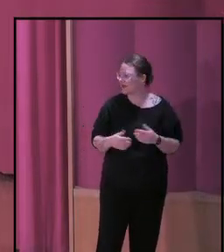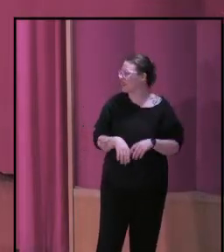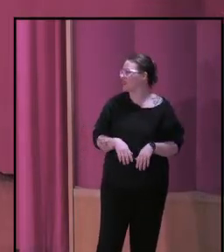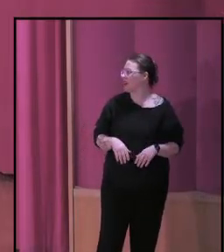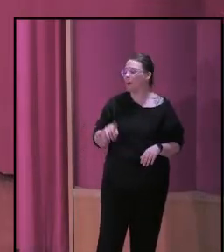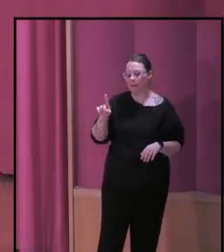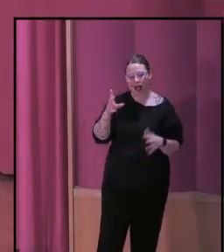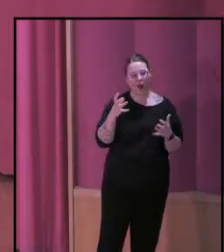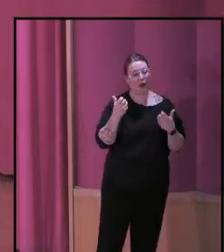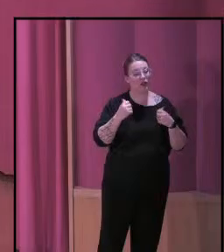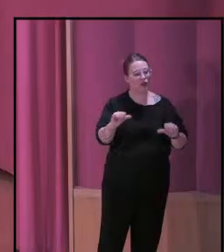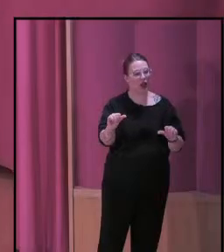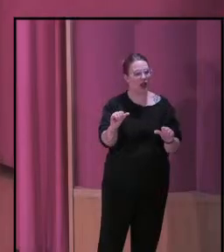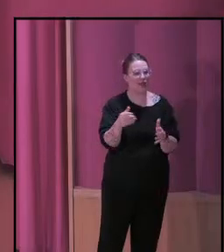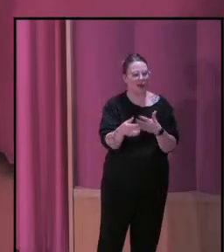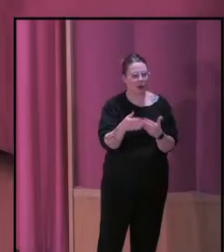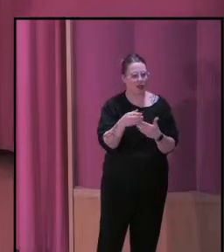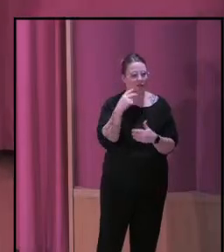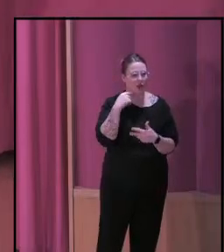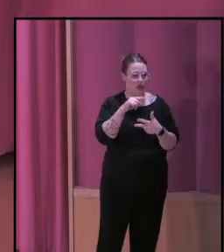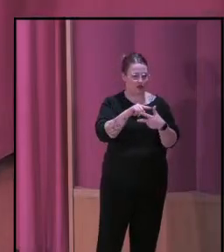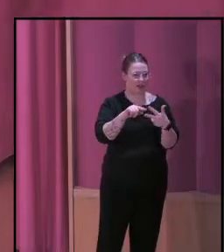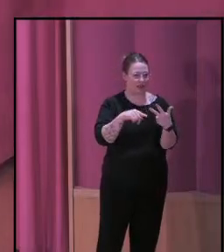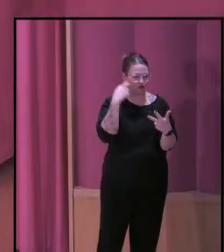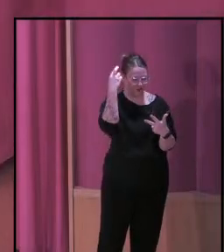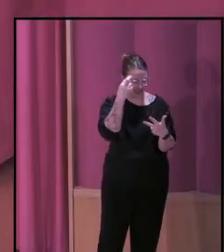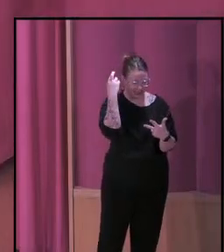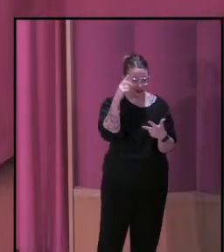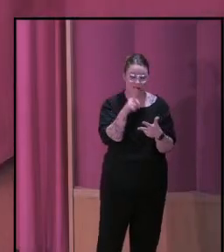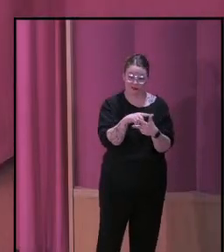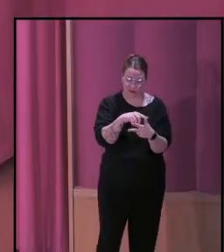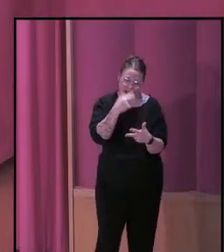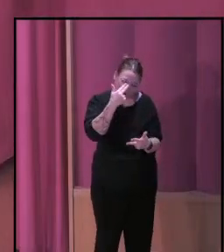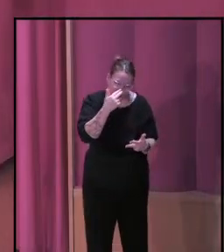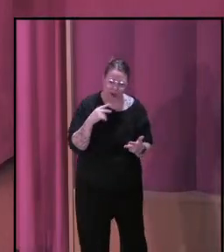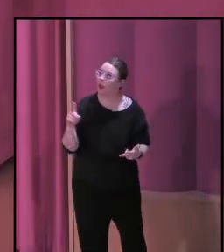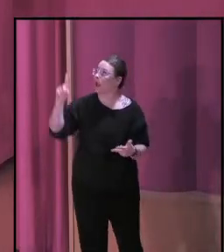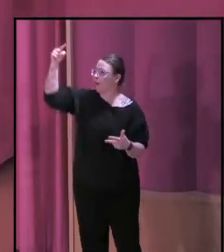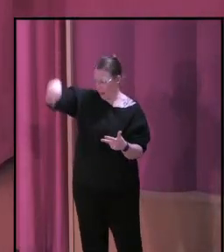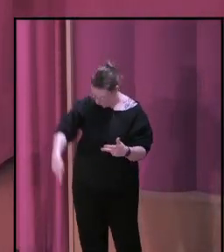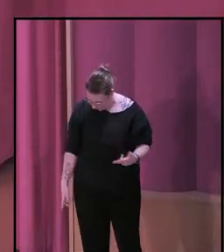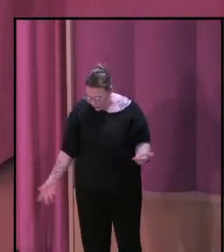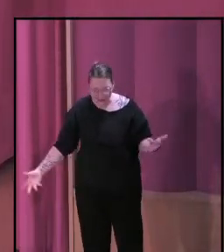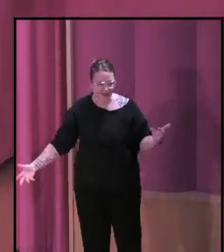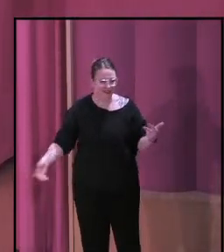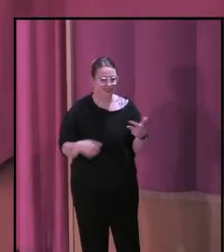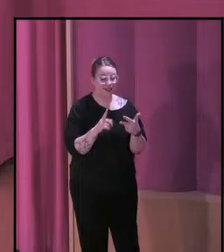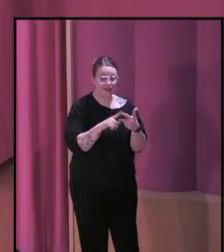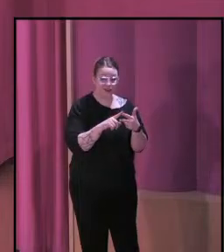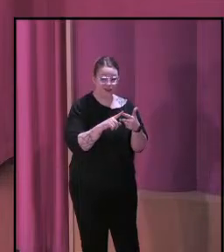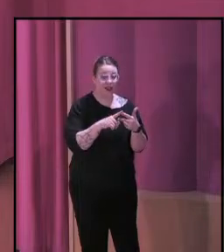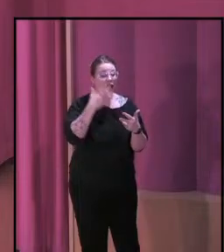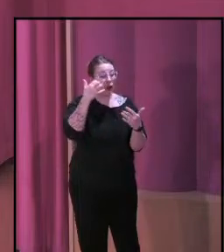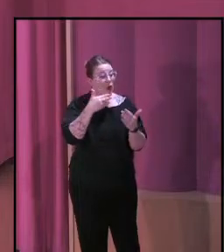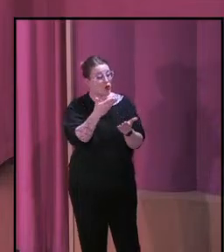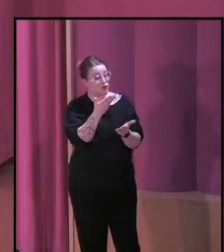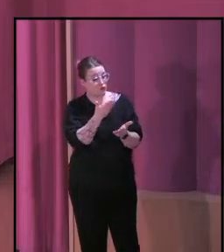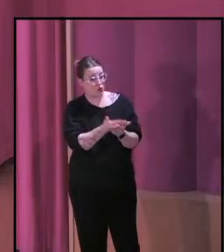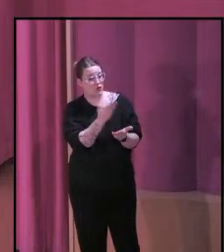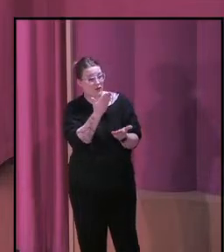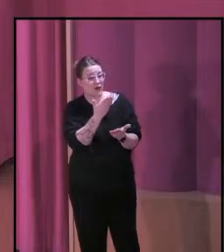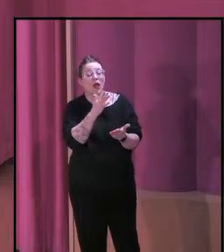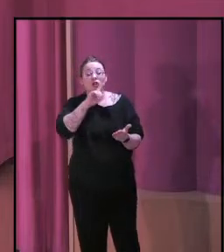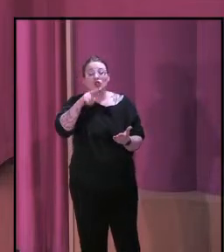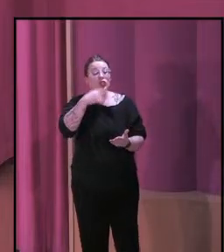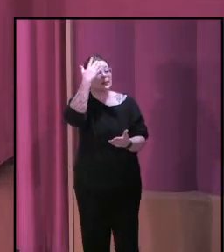do it anyway for 3 important reasons. Number 1, because it's funny. Number 2, because I wanted to prove the point that just because you